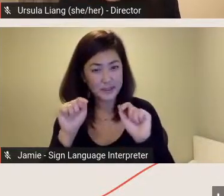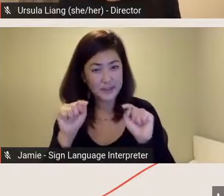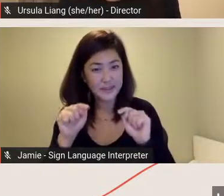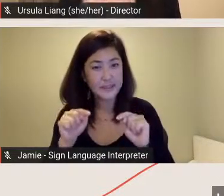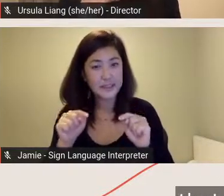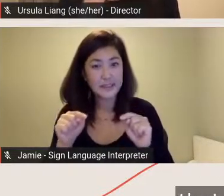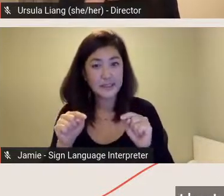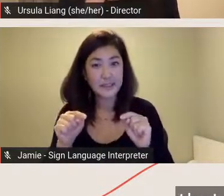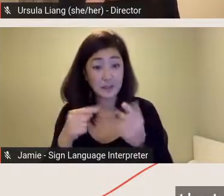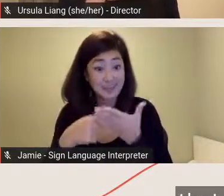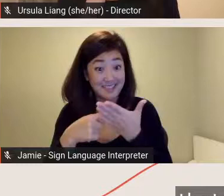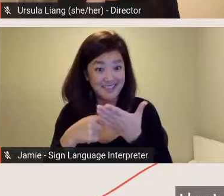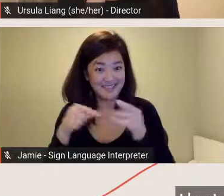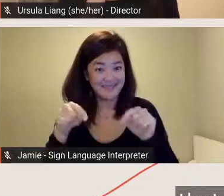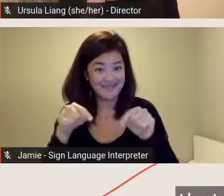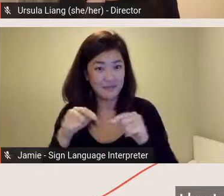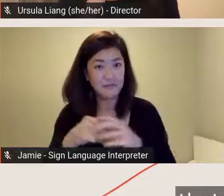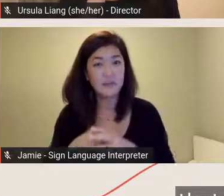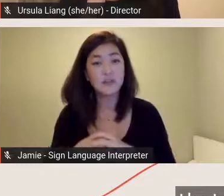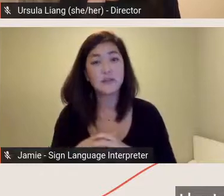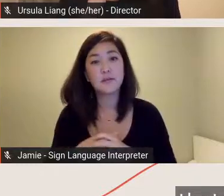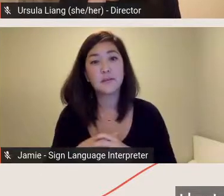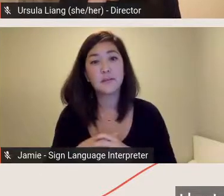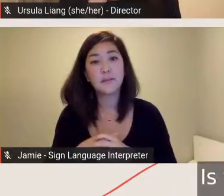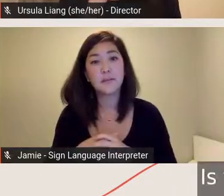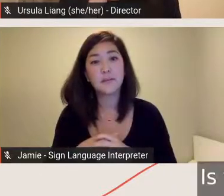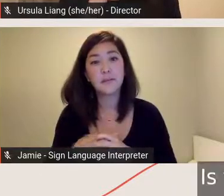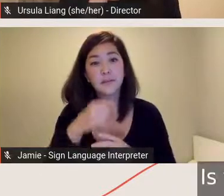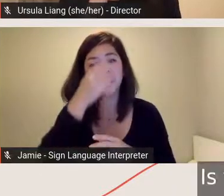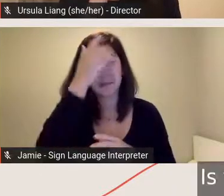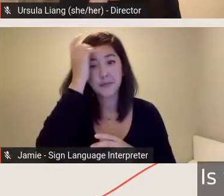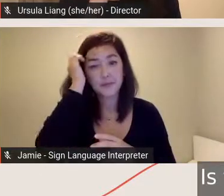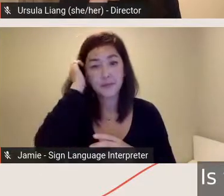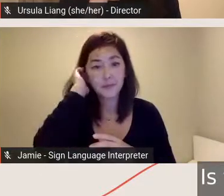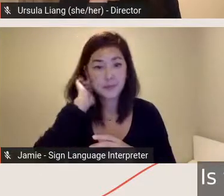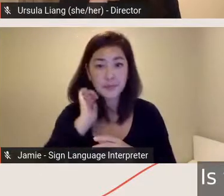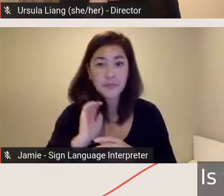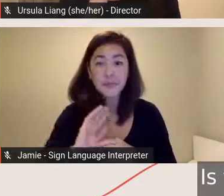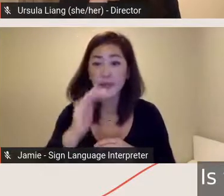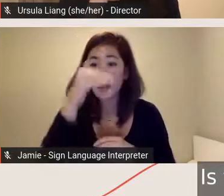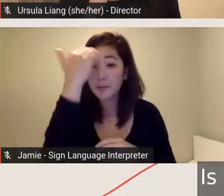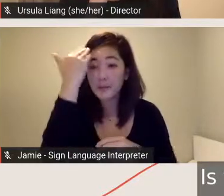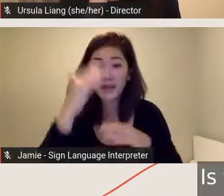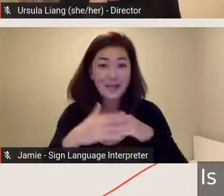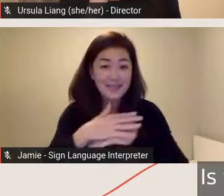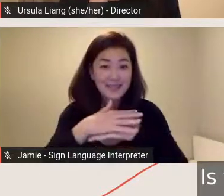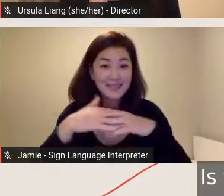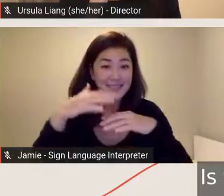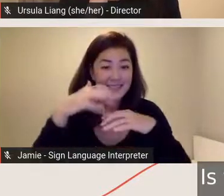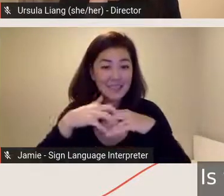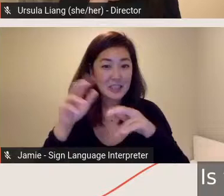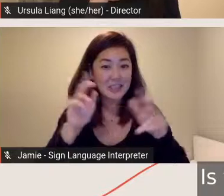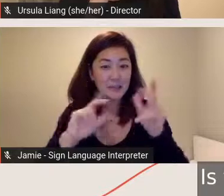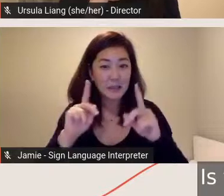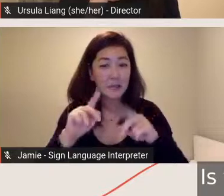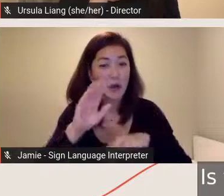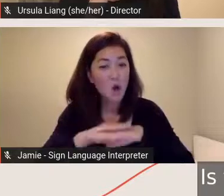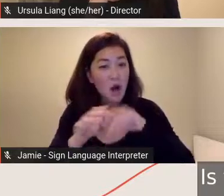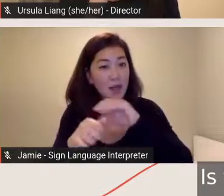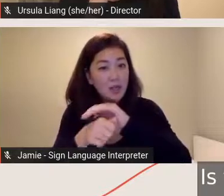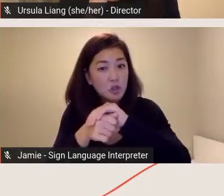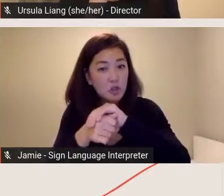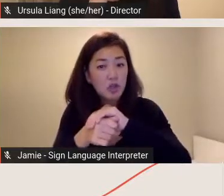story that we're discussing tonight, right, is that for Black and Indigenous people on Turtle